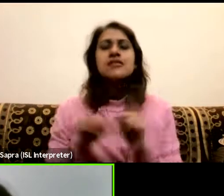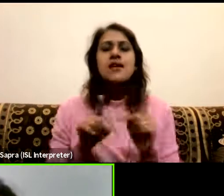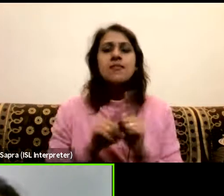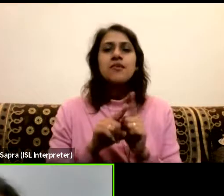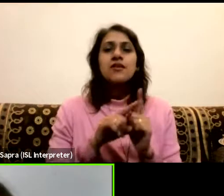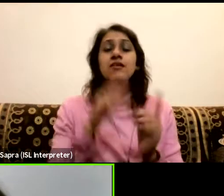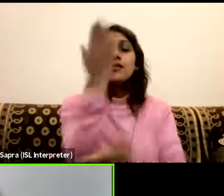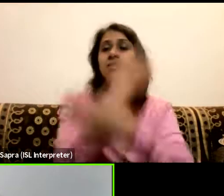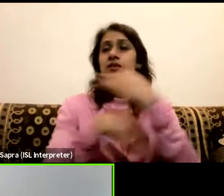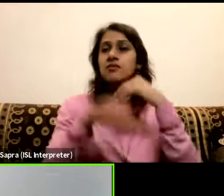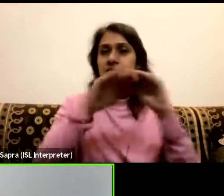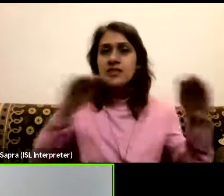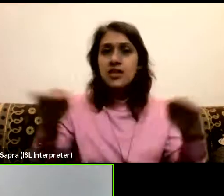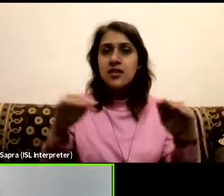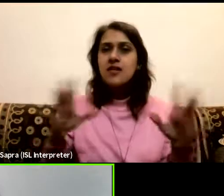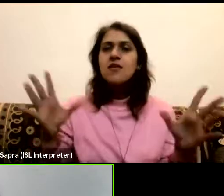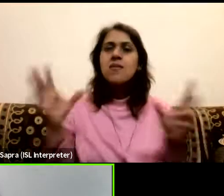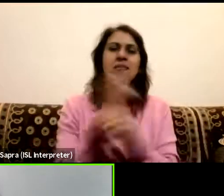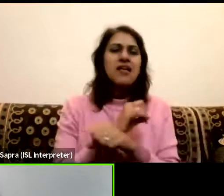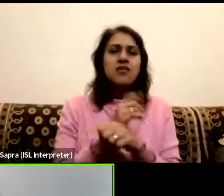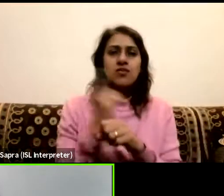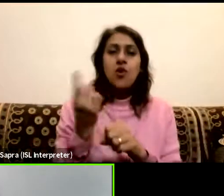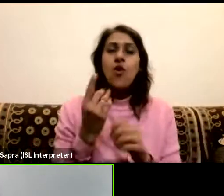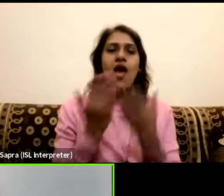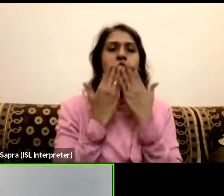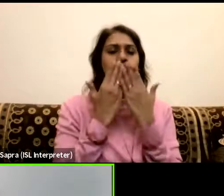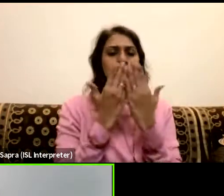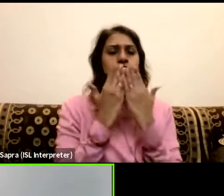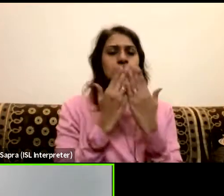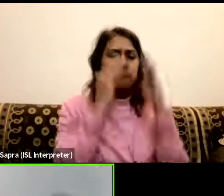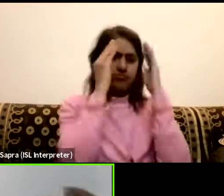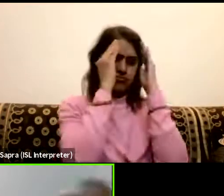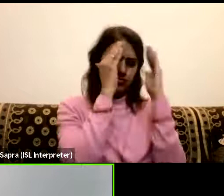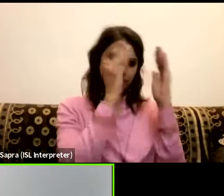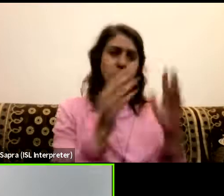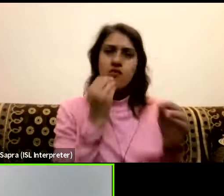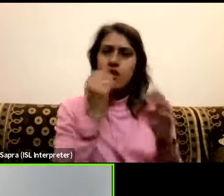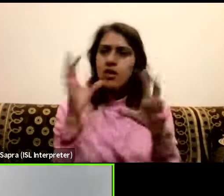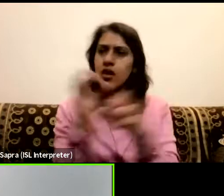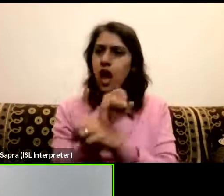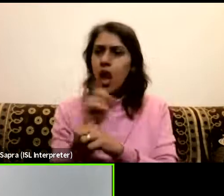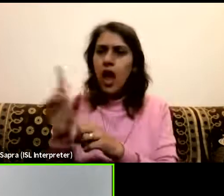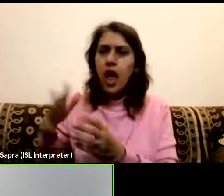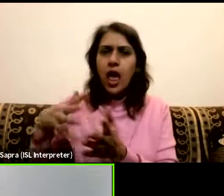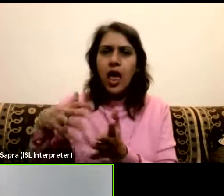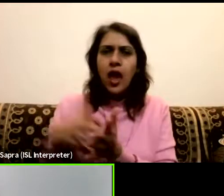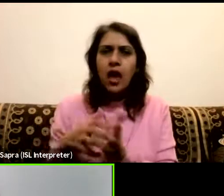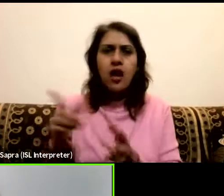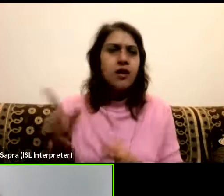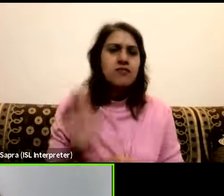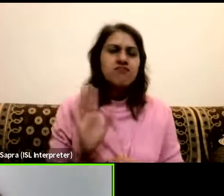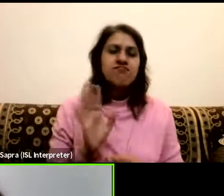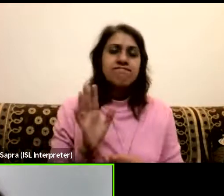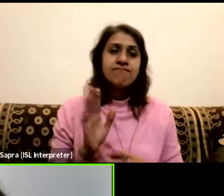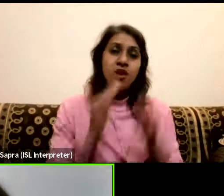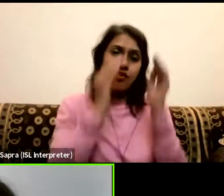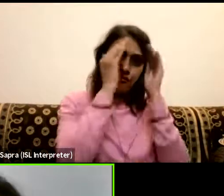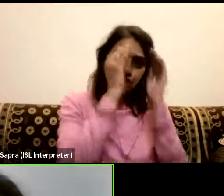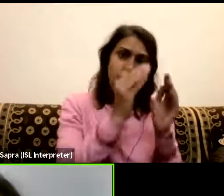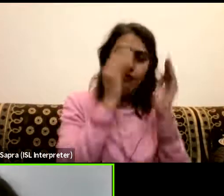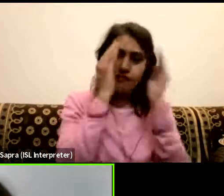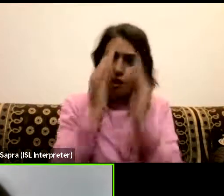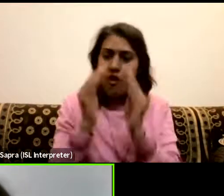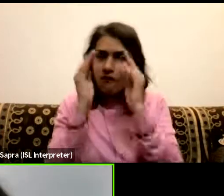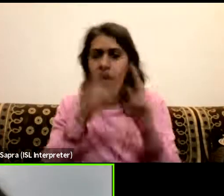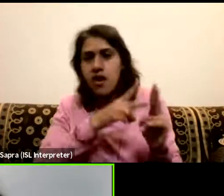We cannot ignore that and only focus on education. So what do we do in these situations that we are likely to see and